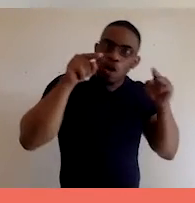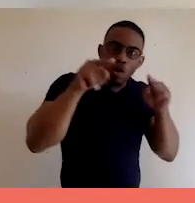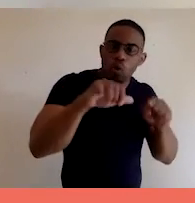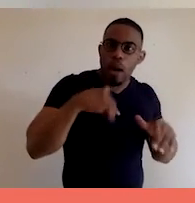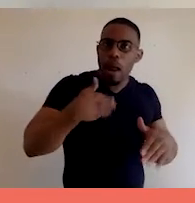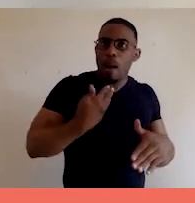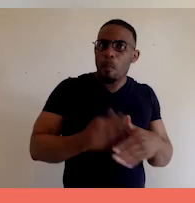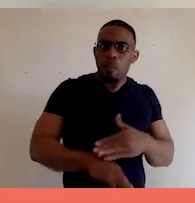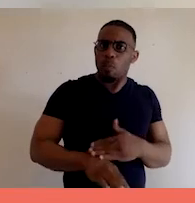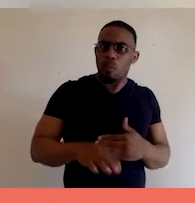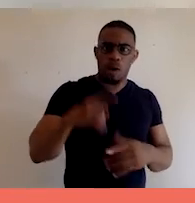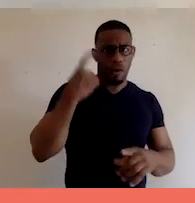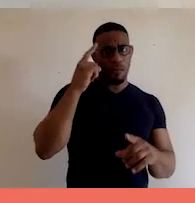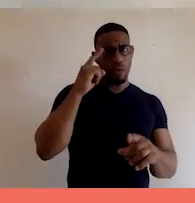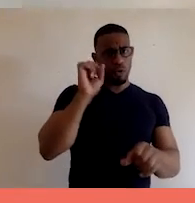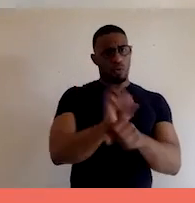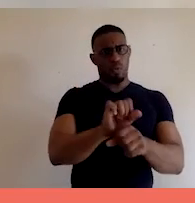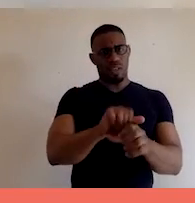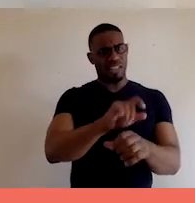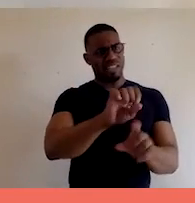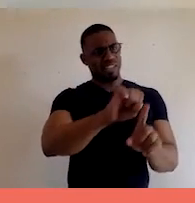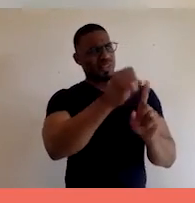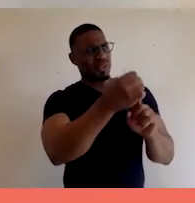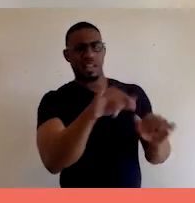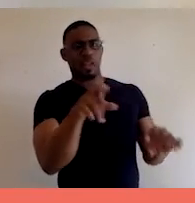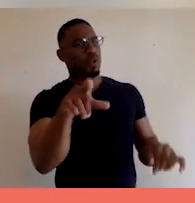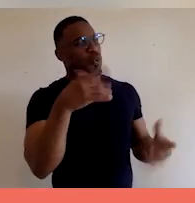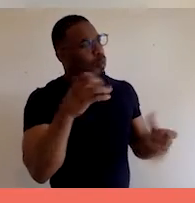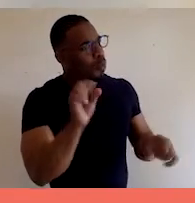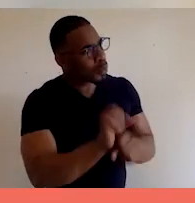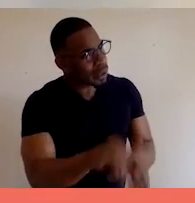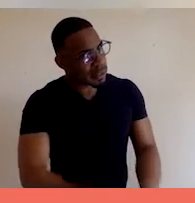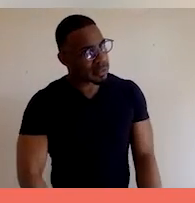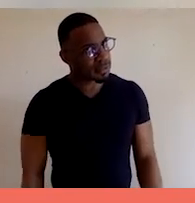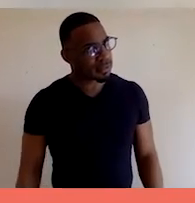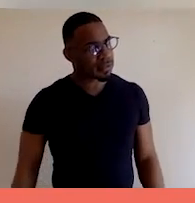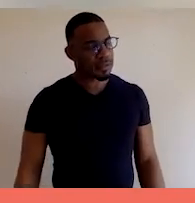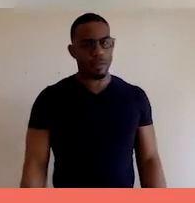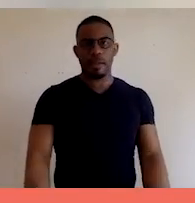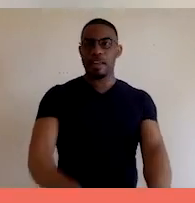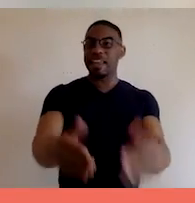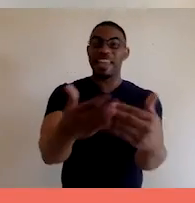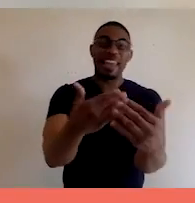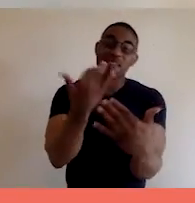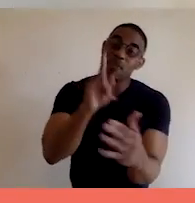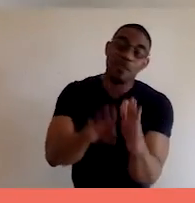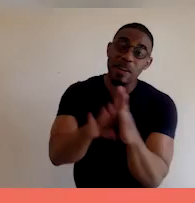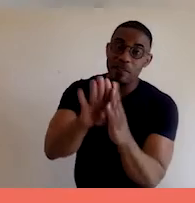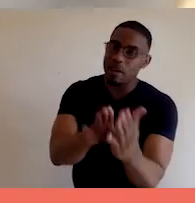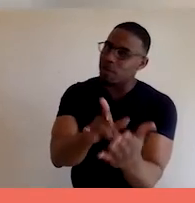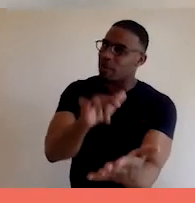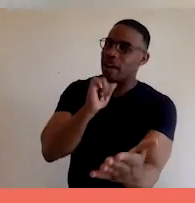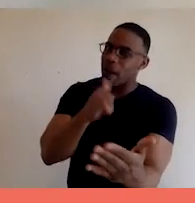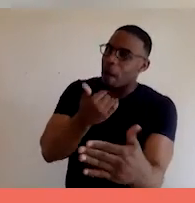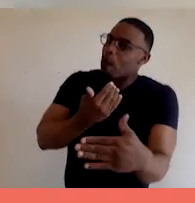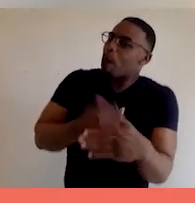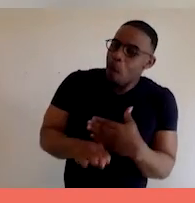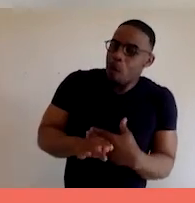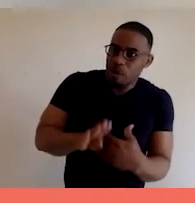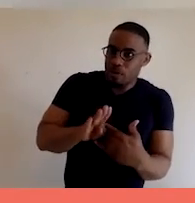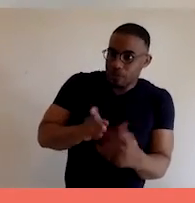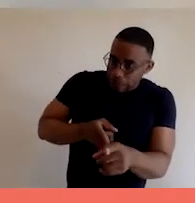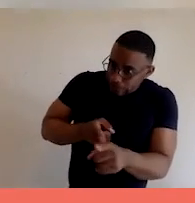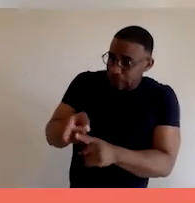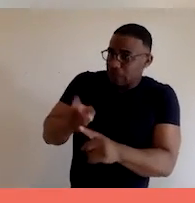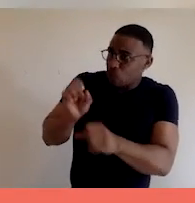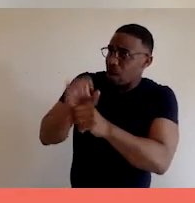not born to work in circumstances that you don't want to work in. Even if you're a developer, you're not born to work